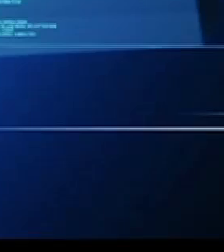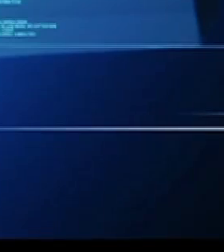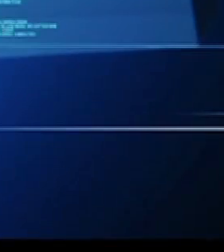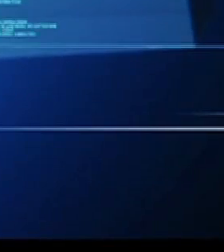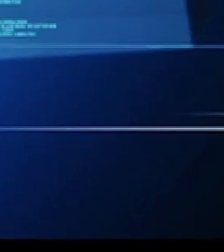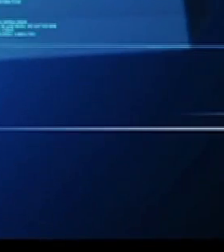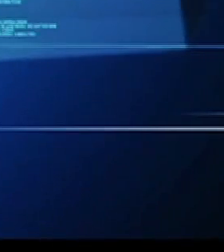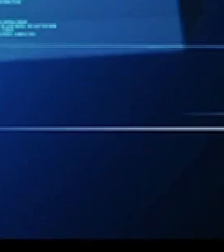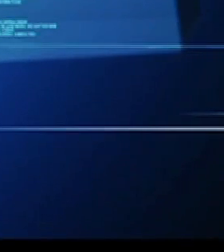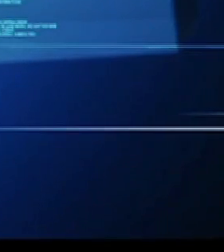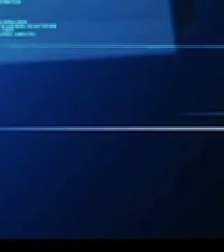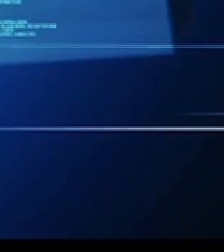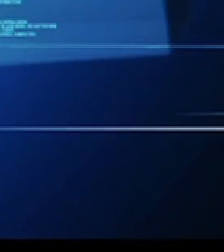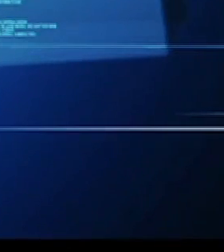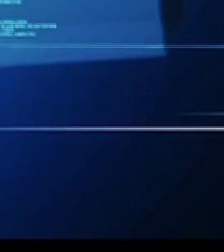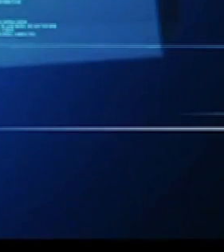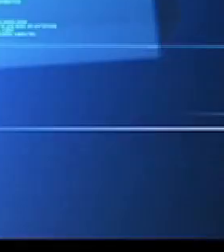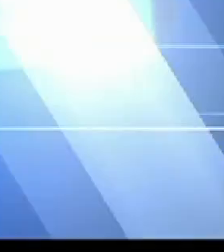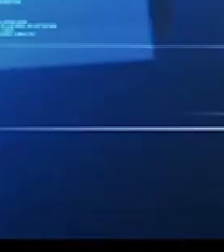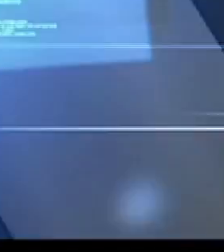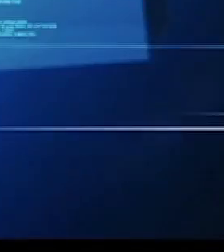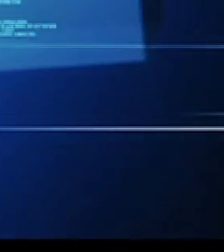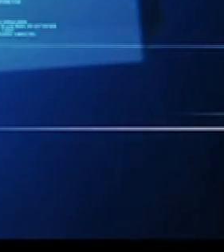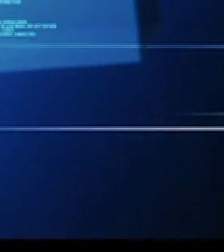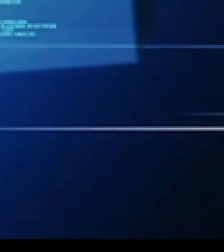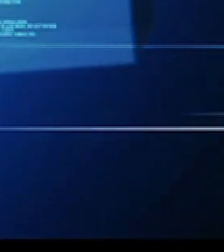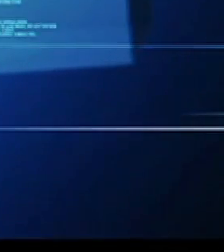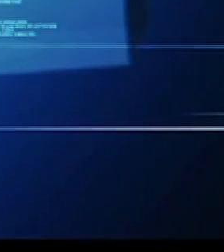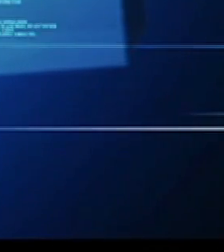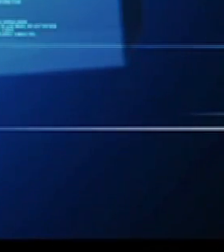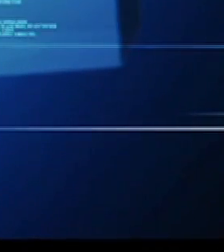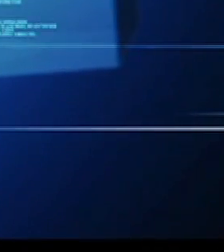This is ZNS Total Sports.